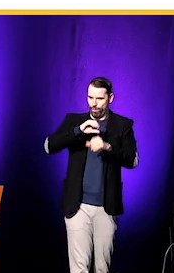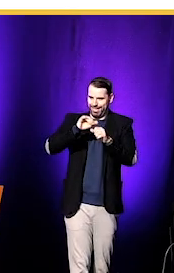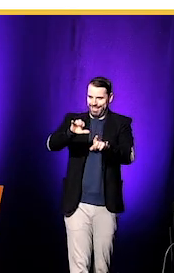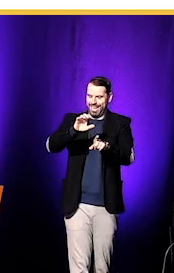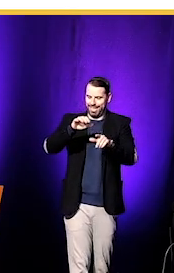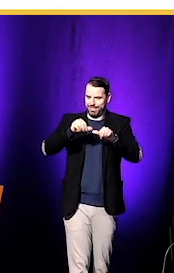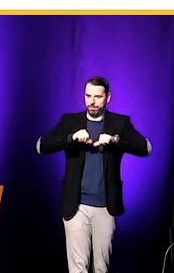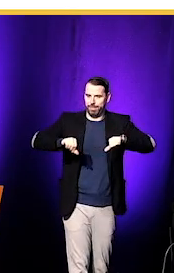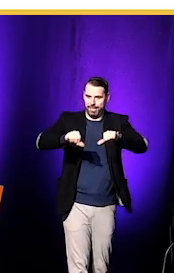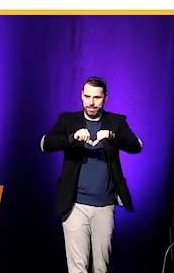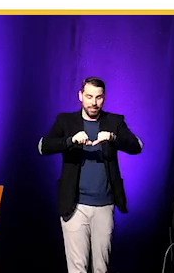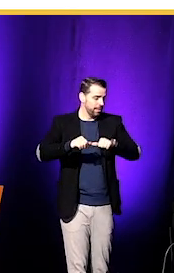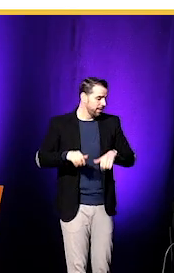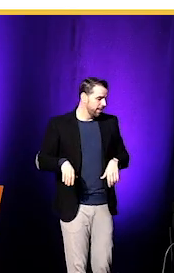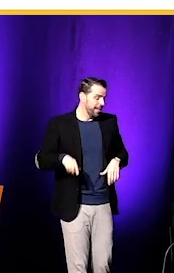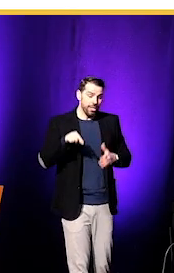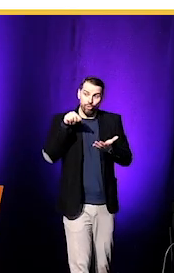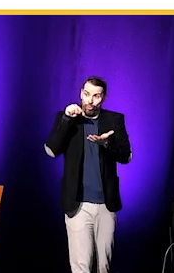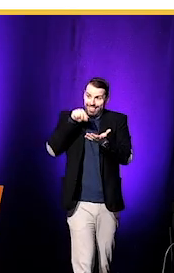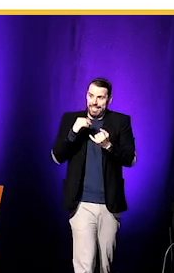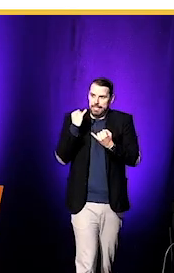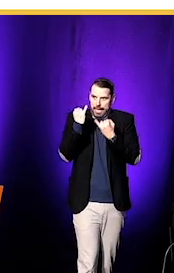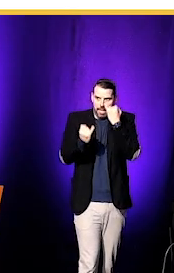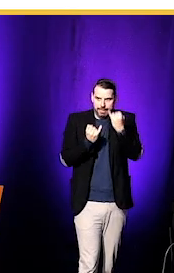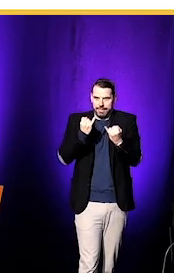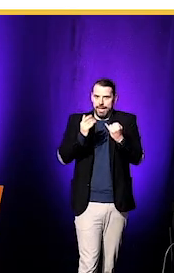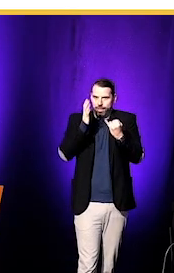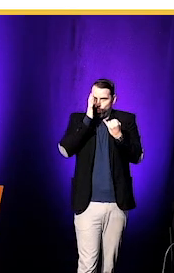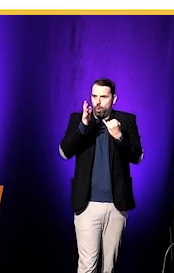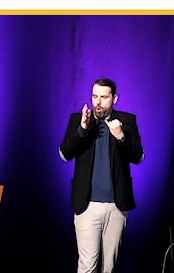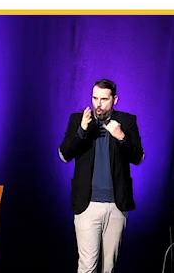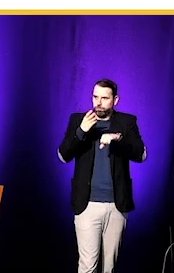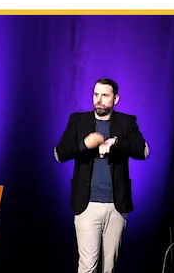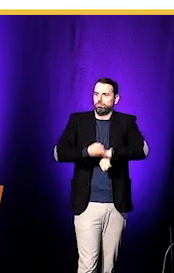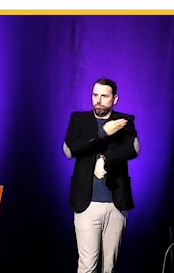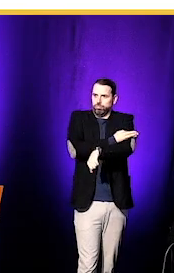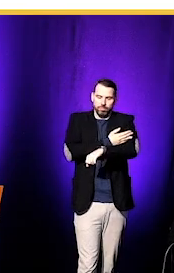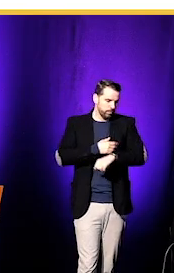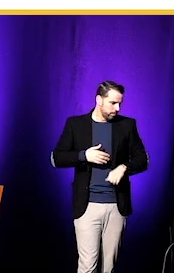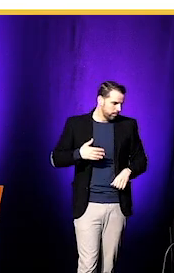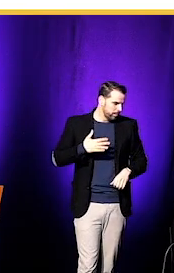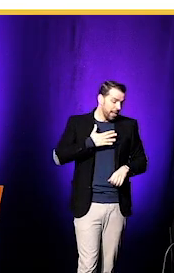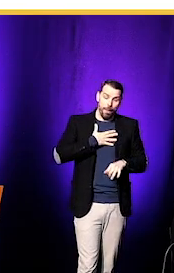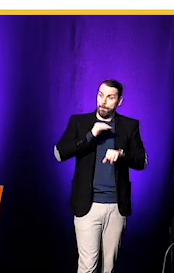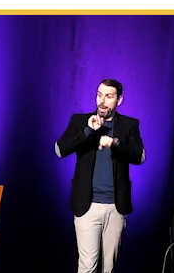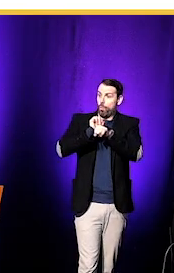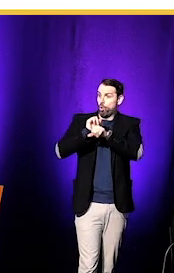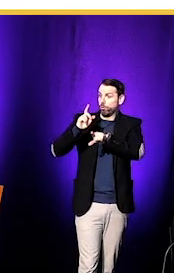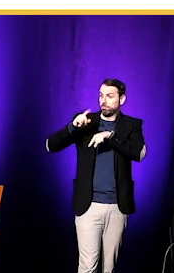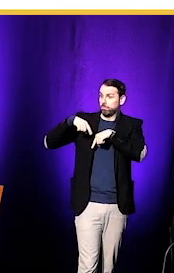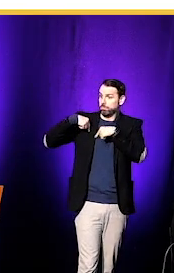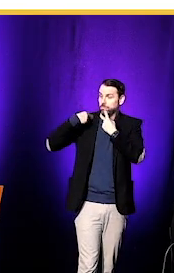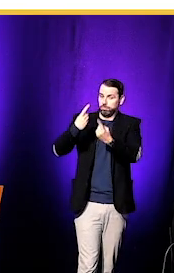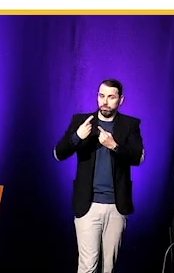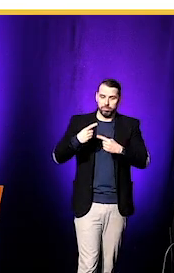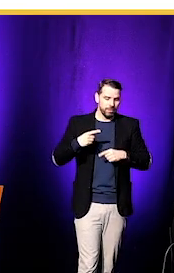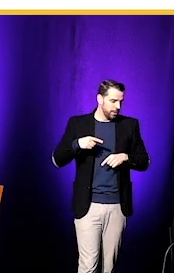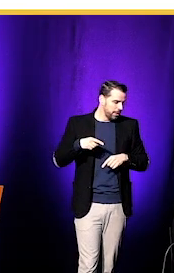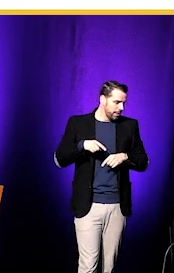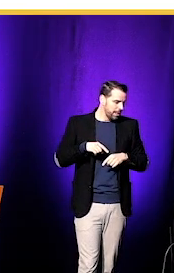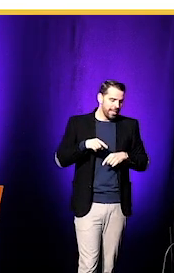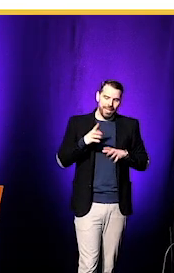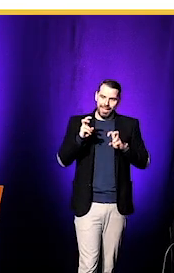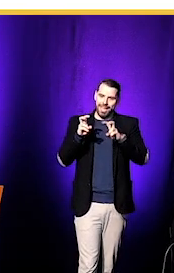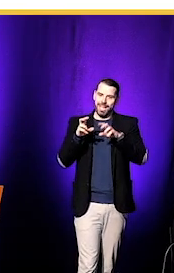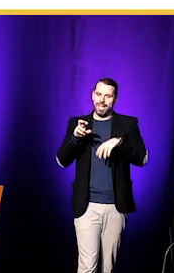are the big ideas that will animate this talk. My work, broadly speaking, has been concerned with re-mediating